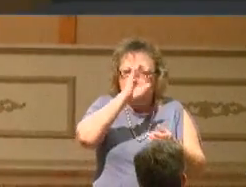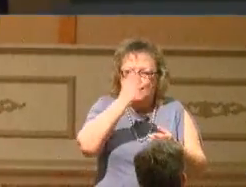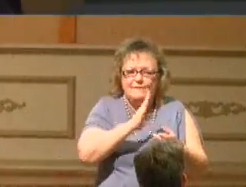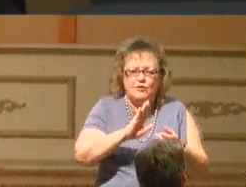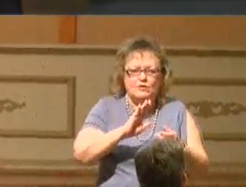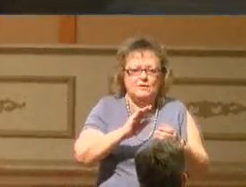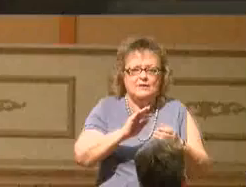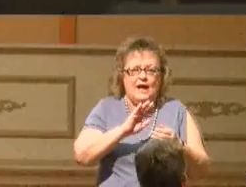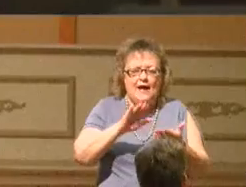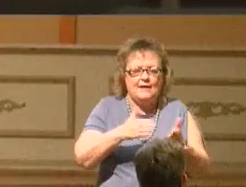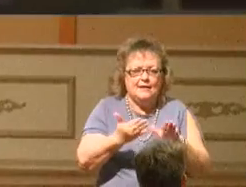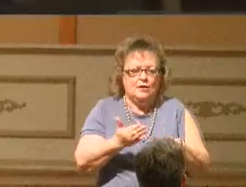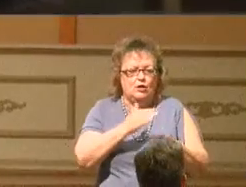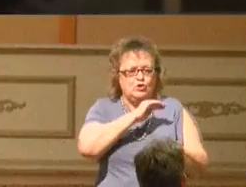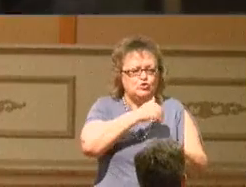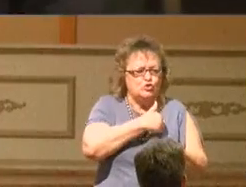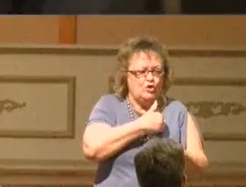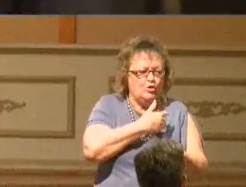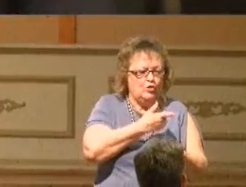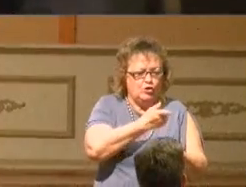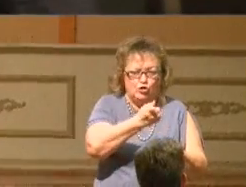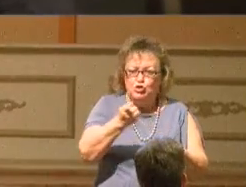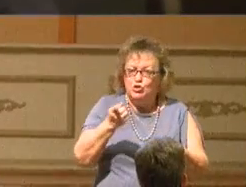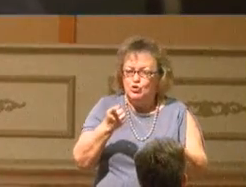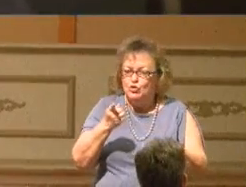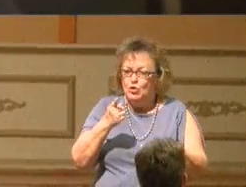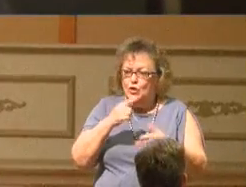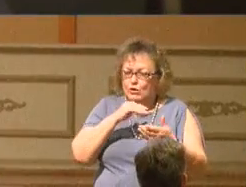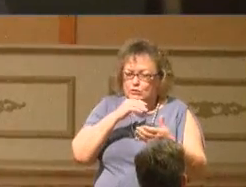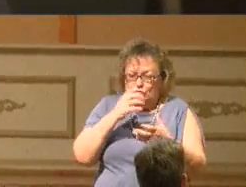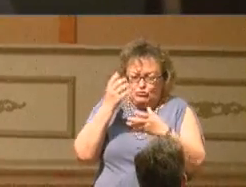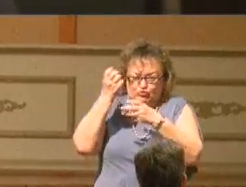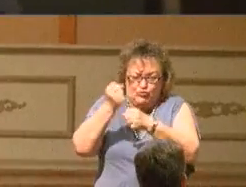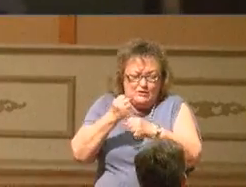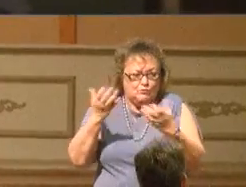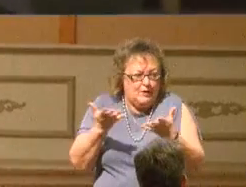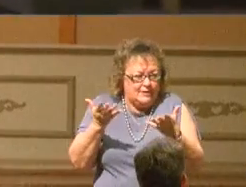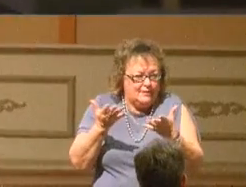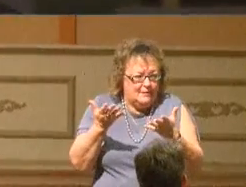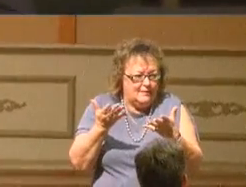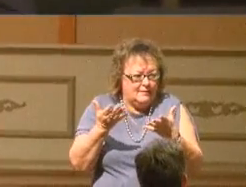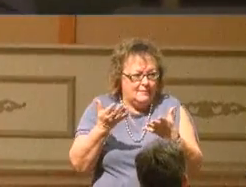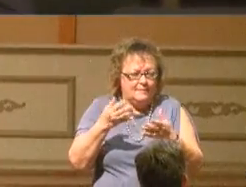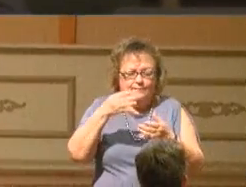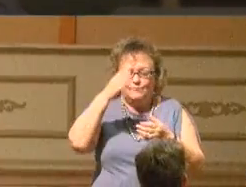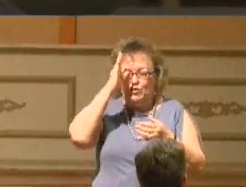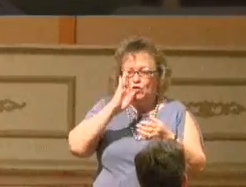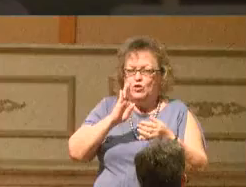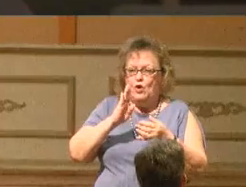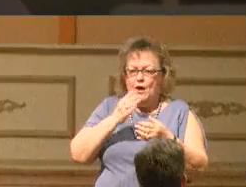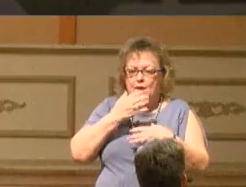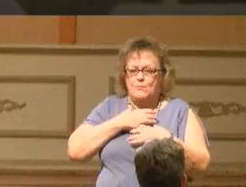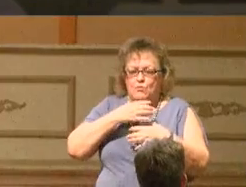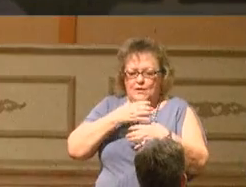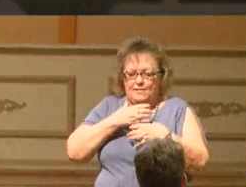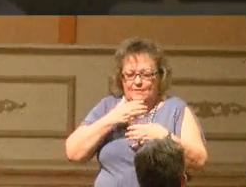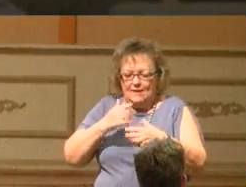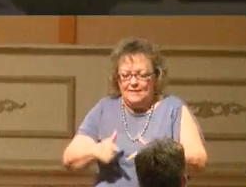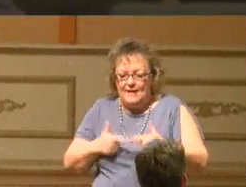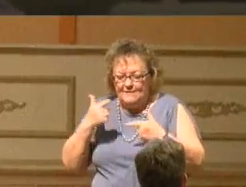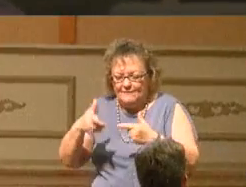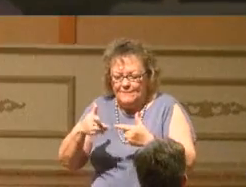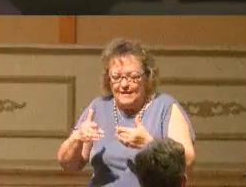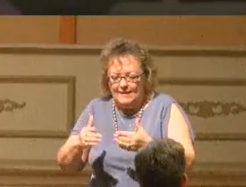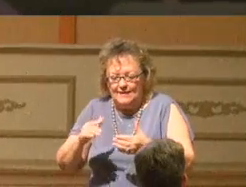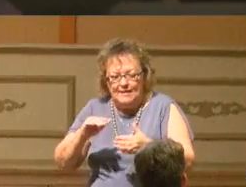soul? God breathed into man the breath of life, and man became a living soul. And that living soul will spend